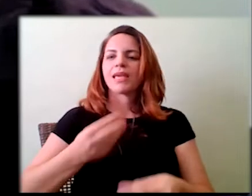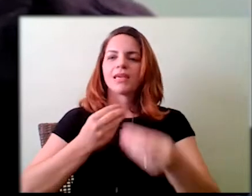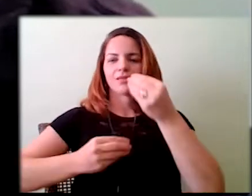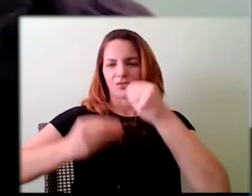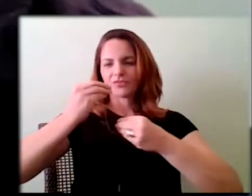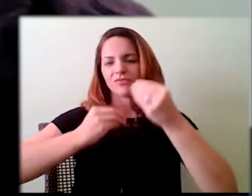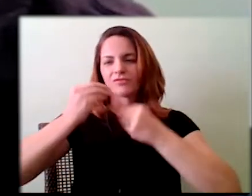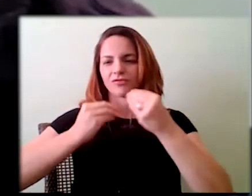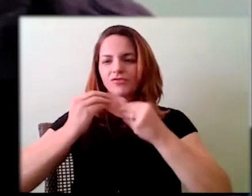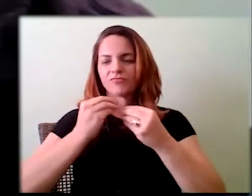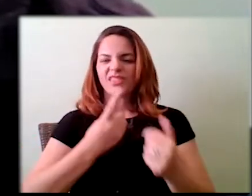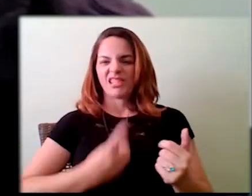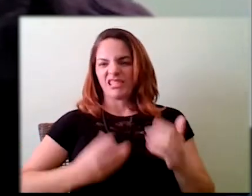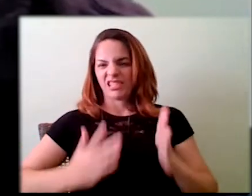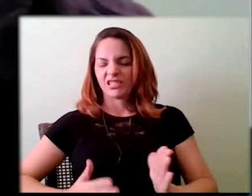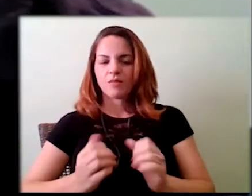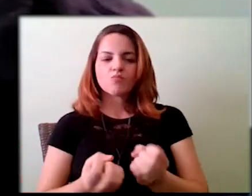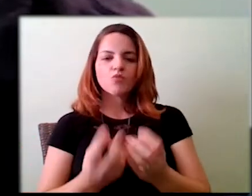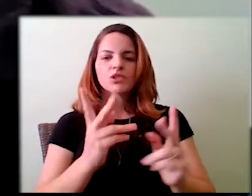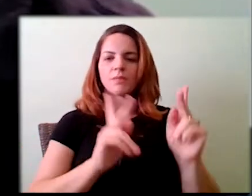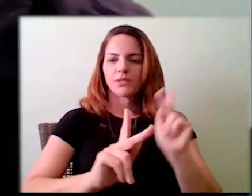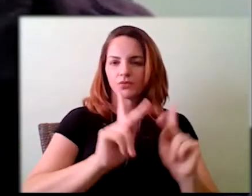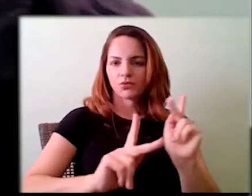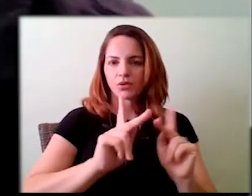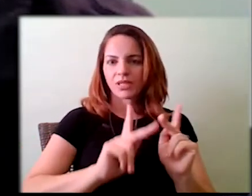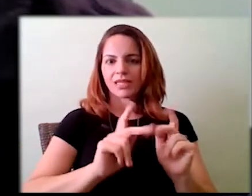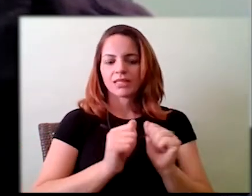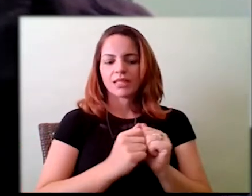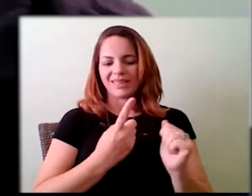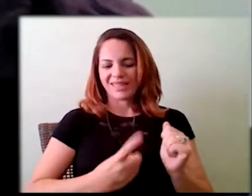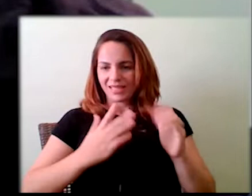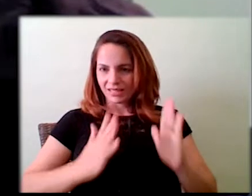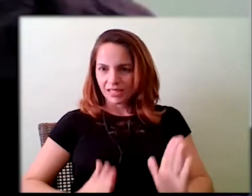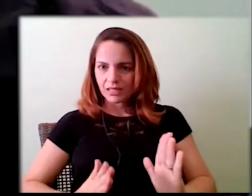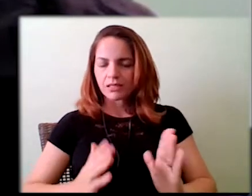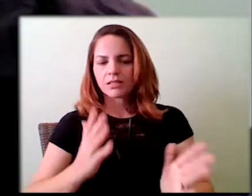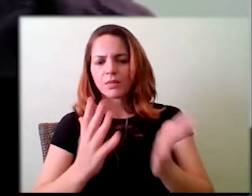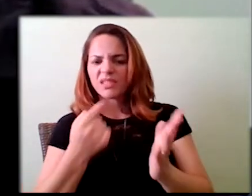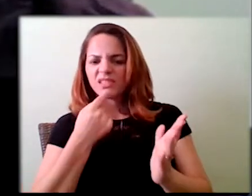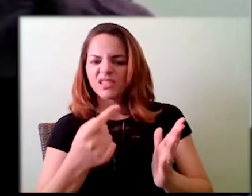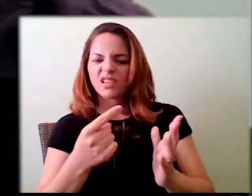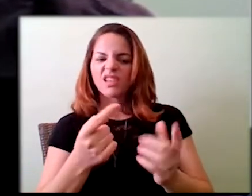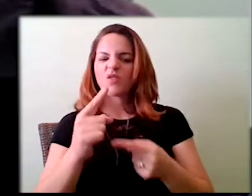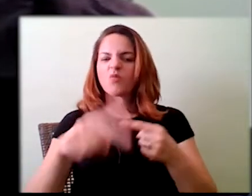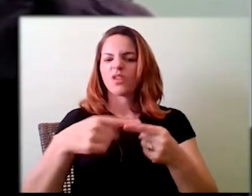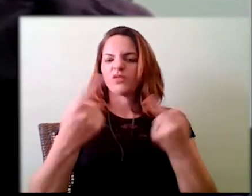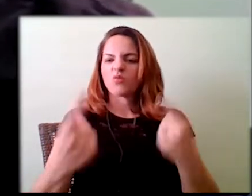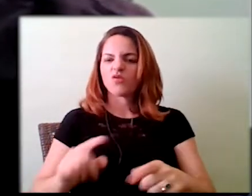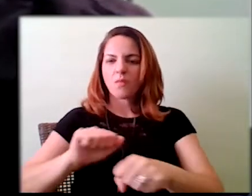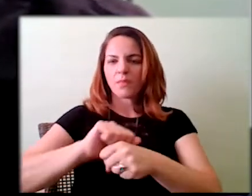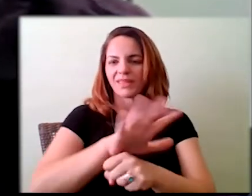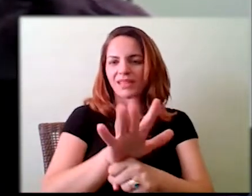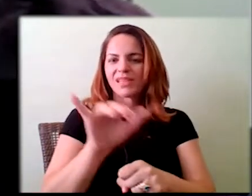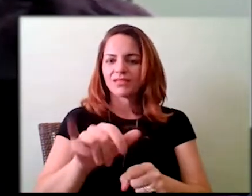diseases on the shedding of traditional diets in favor of highly processed foods, or conversely, they